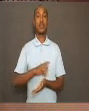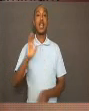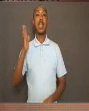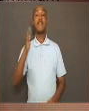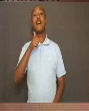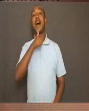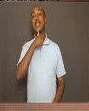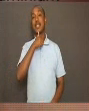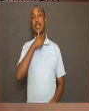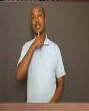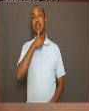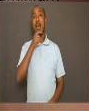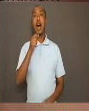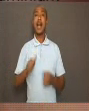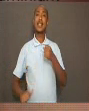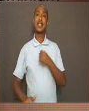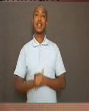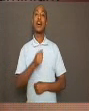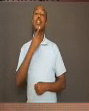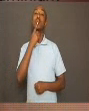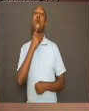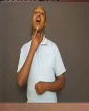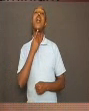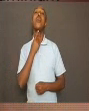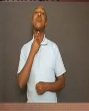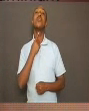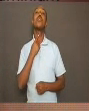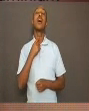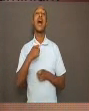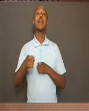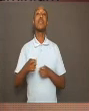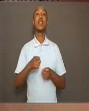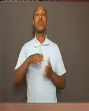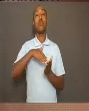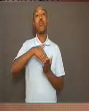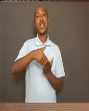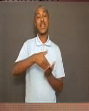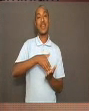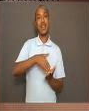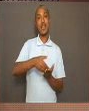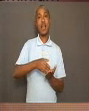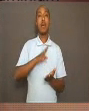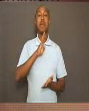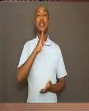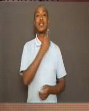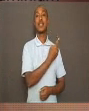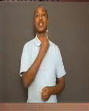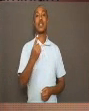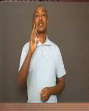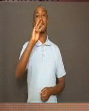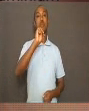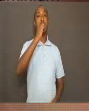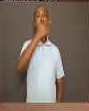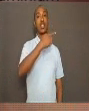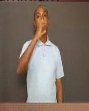If acid is accidentally swallowed, administer weak bases such as